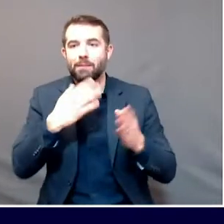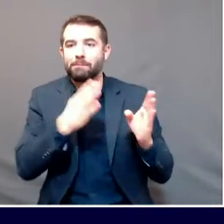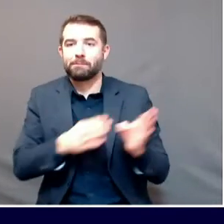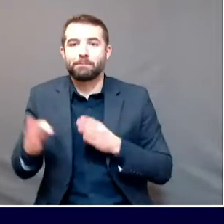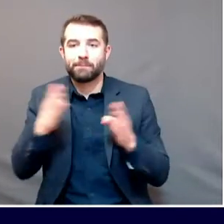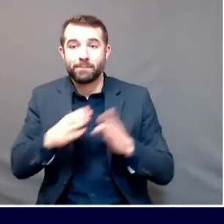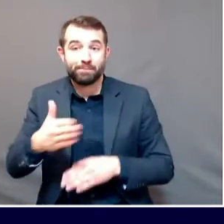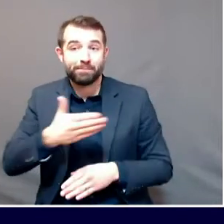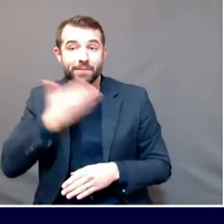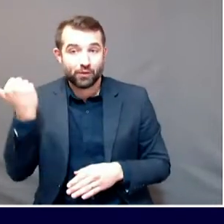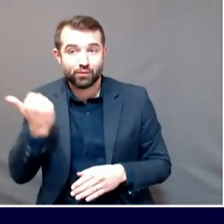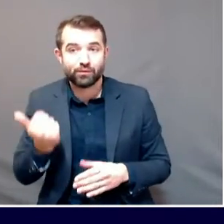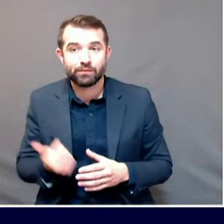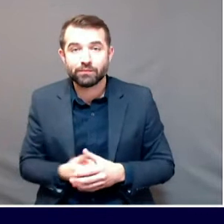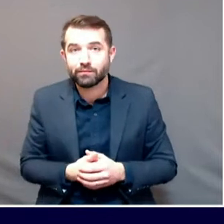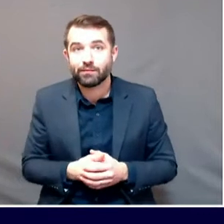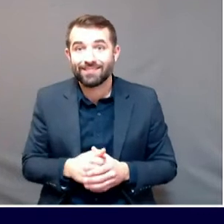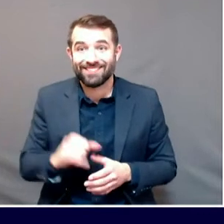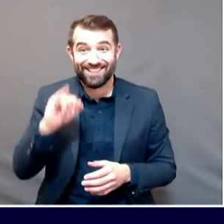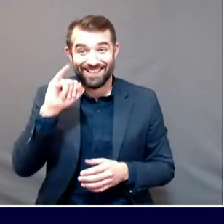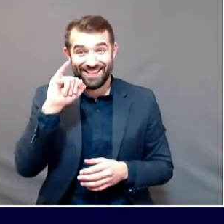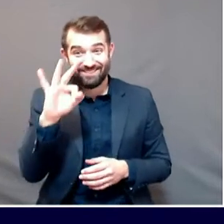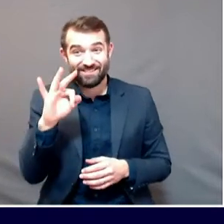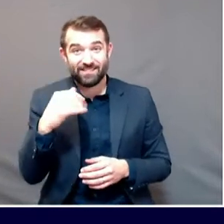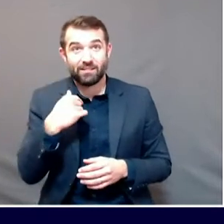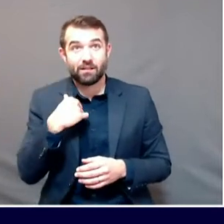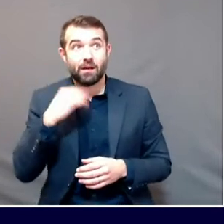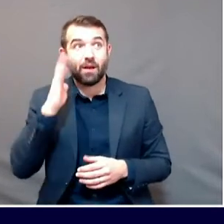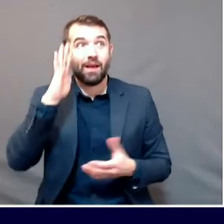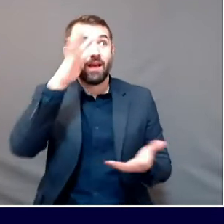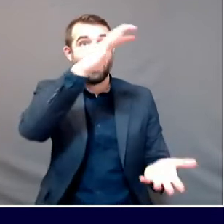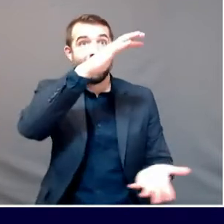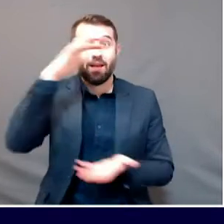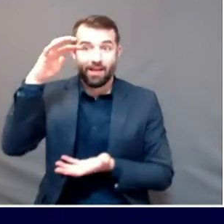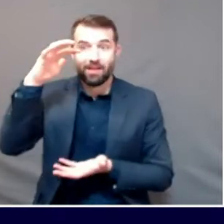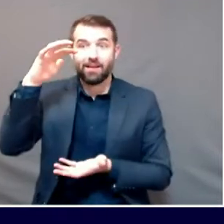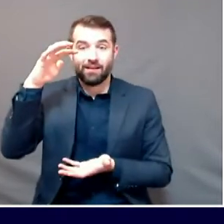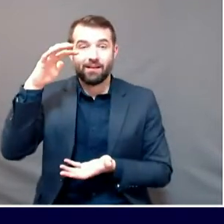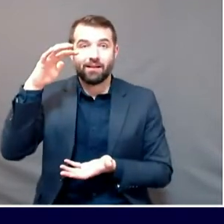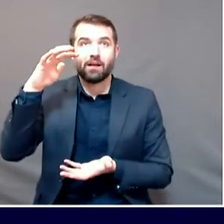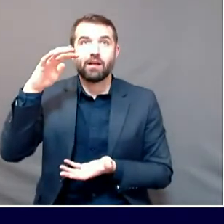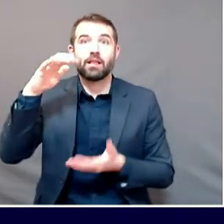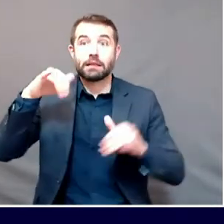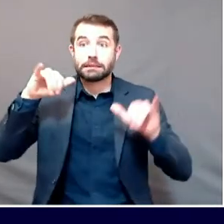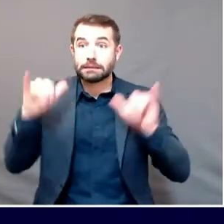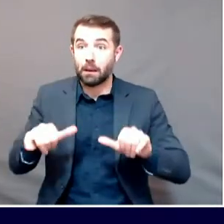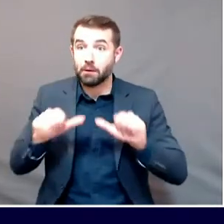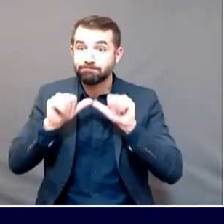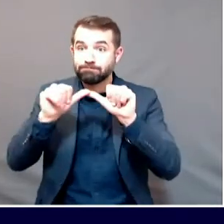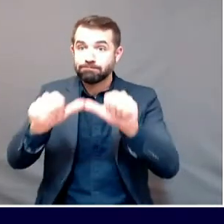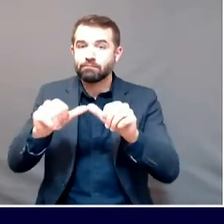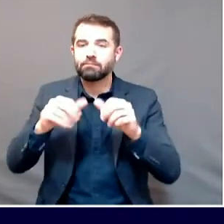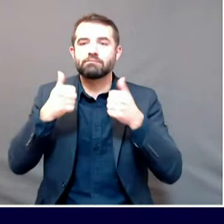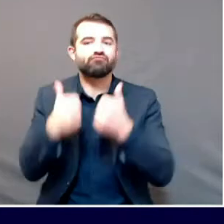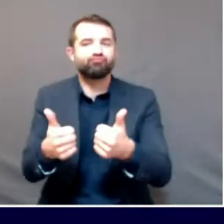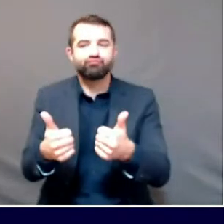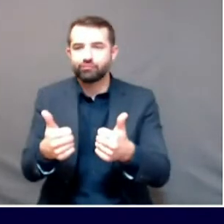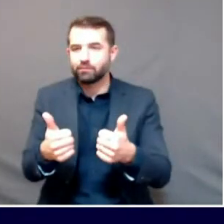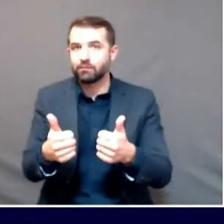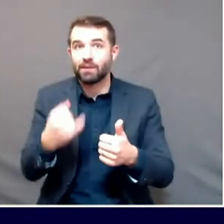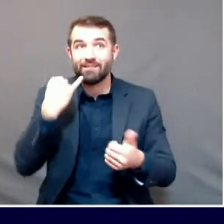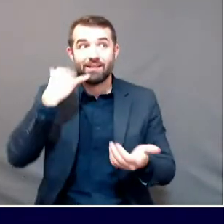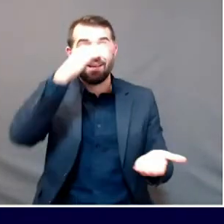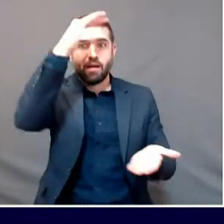peaks and valleys in the allocation. That takes us down one set of planning. But if they've achieved stability with respect to what they